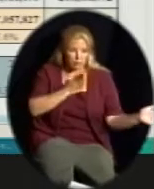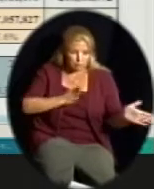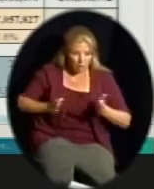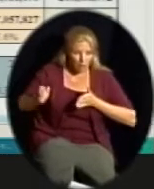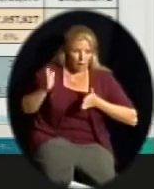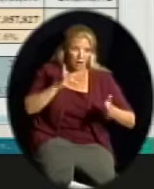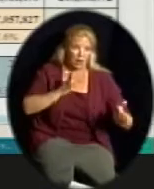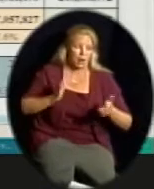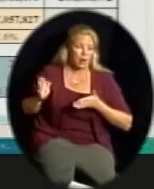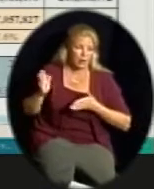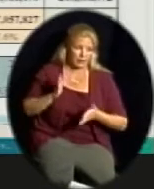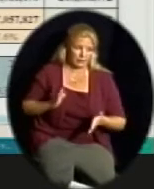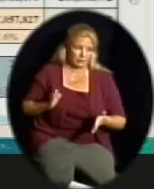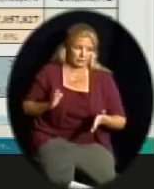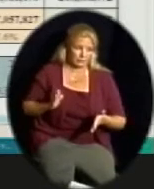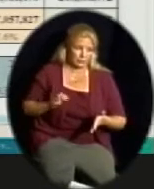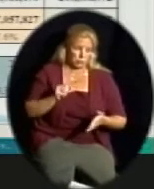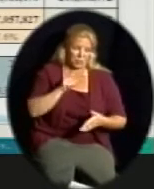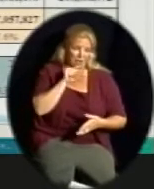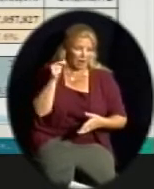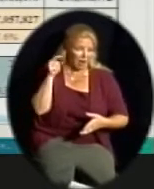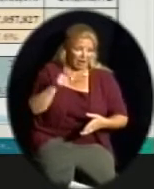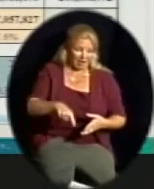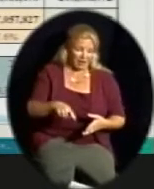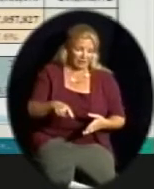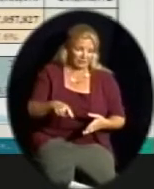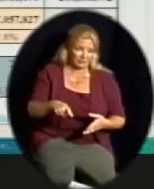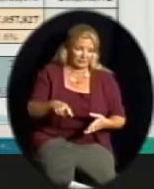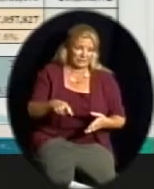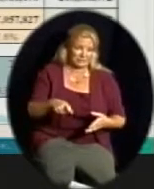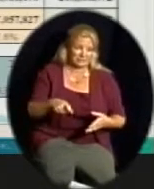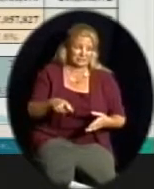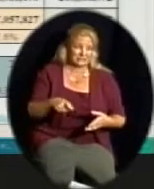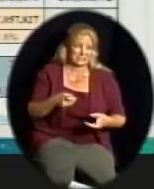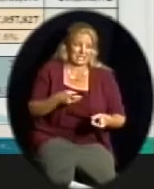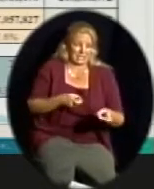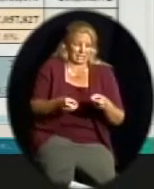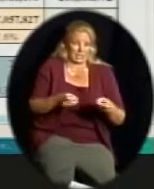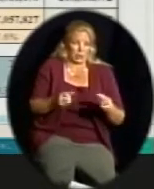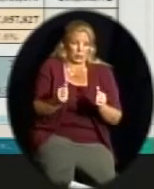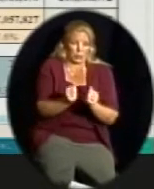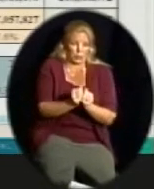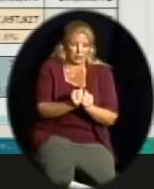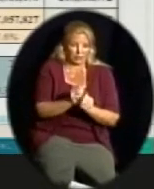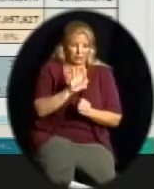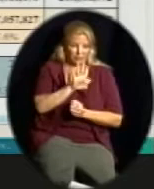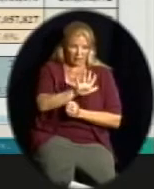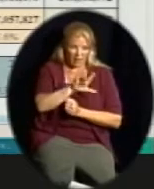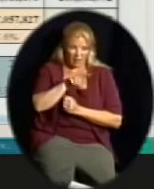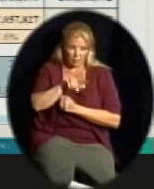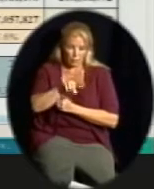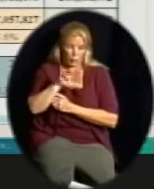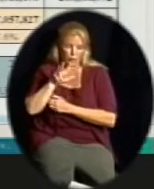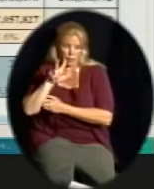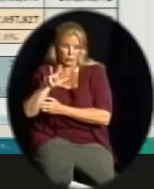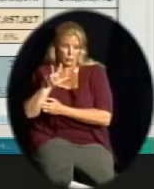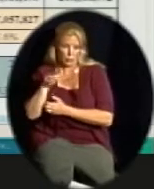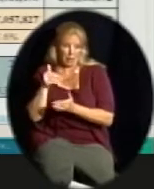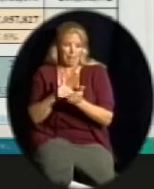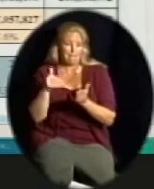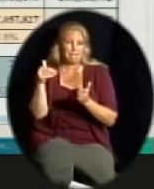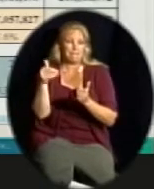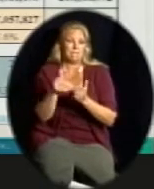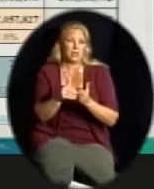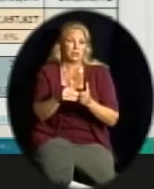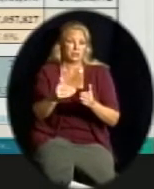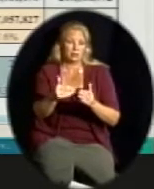part to not have to deal with a $5.3 million drop in revenue in the 4th year, the